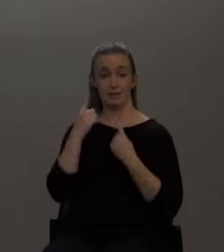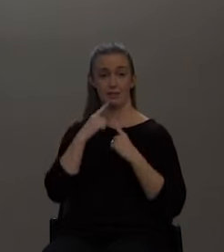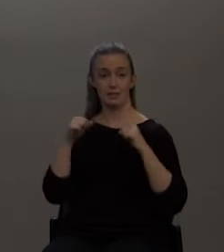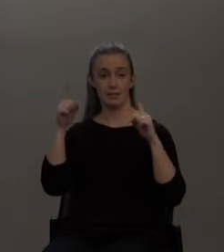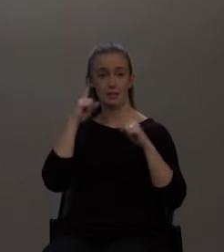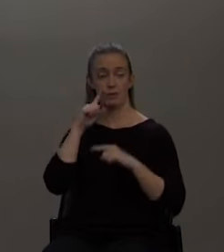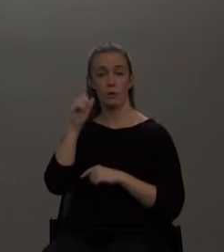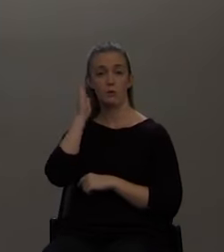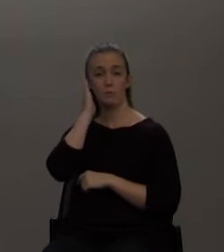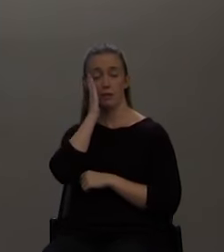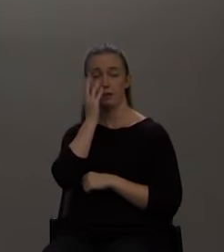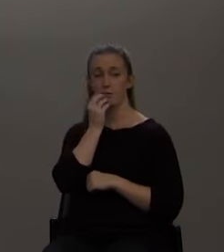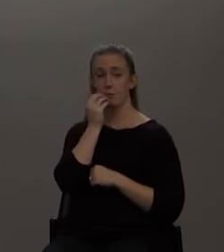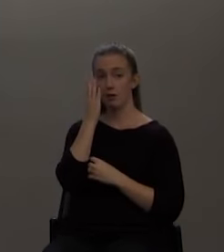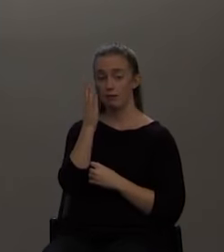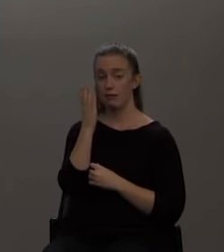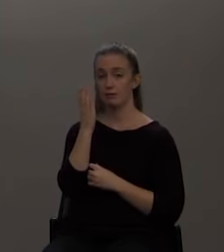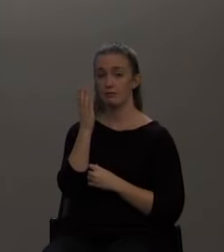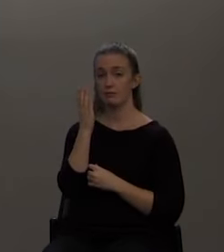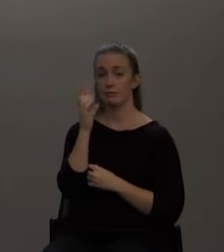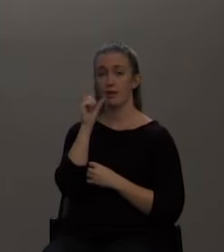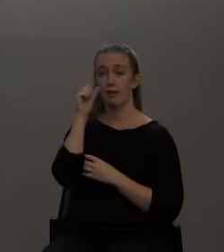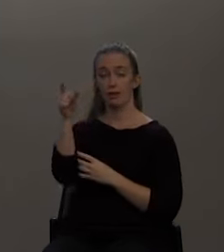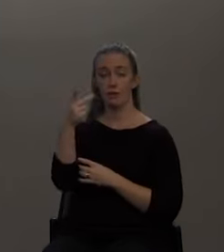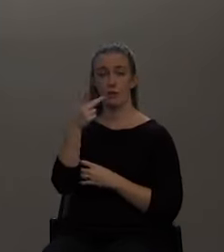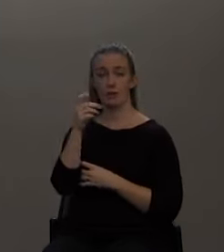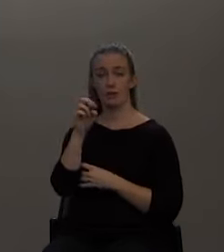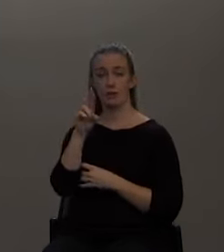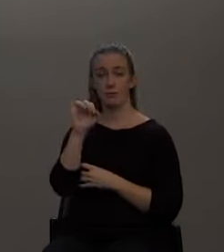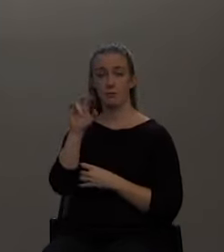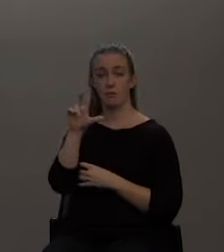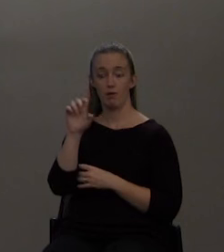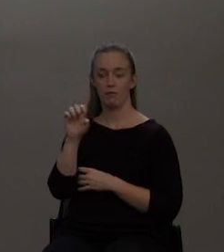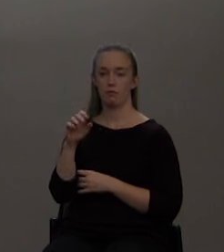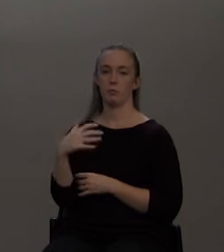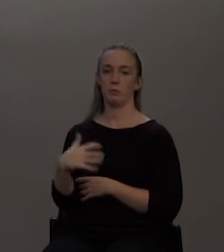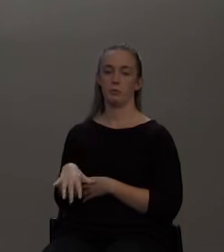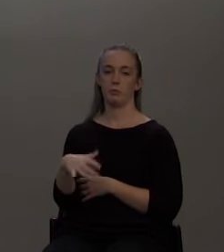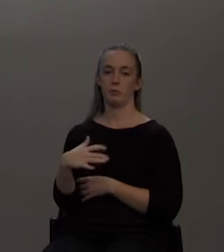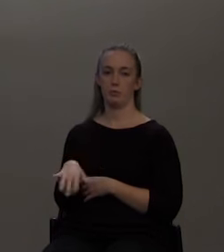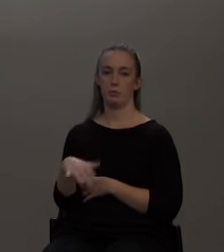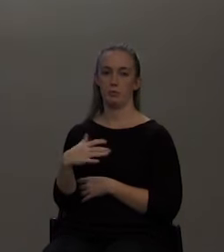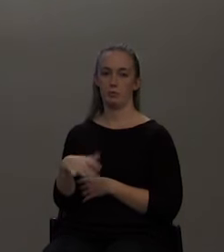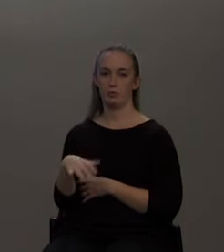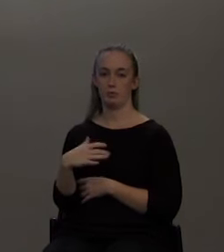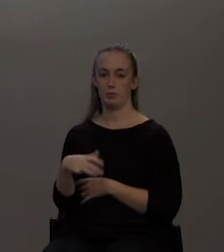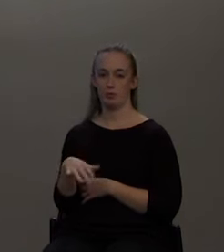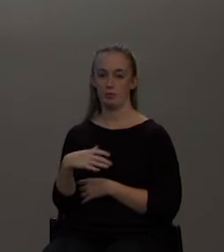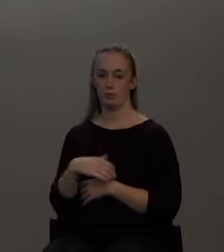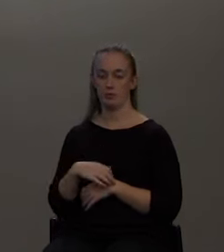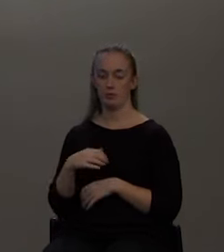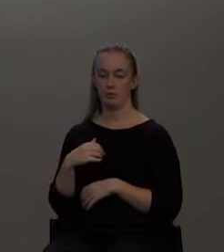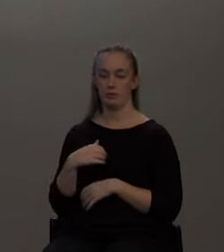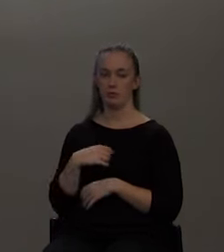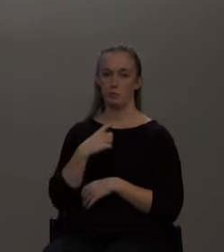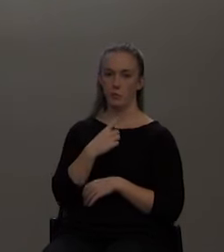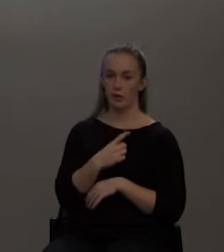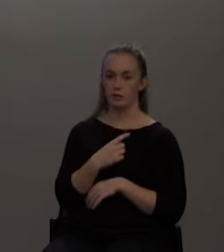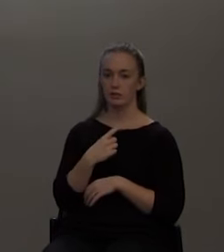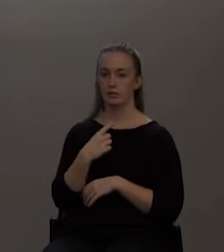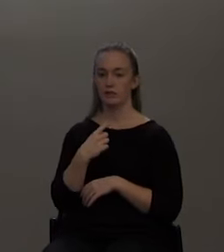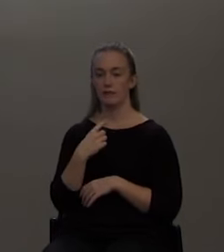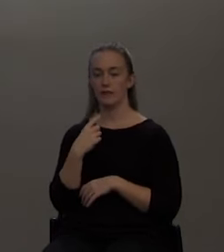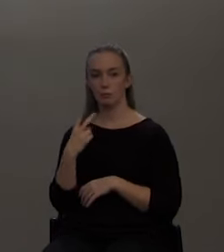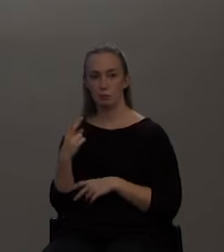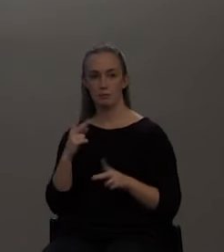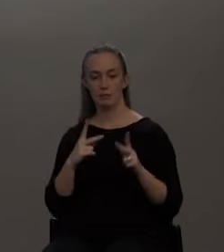breakfast out in Perryville also has been notable. It's ones and twos, not 50s and 80s, but the reality